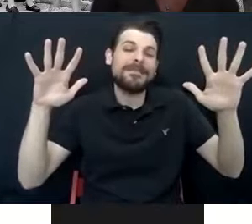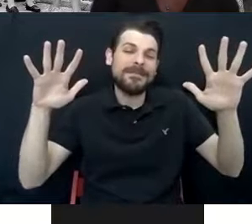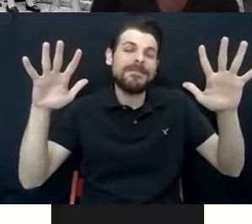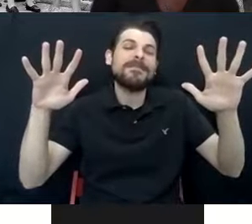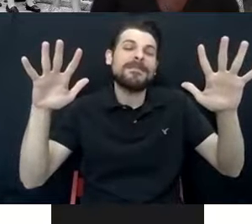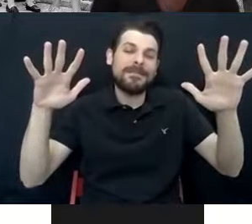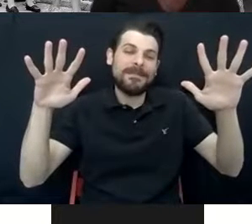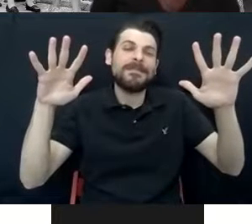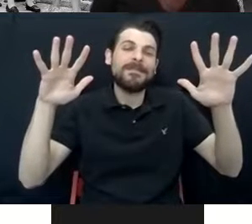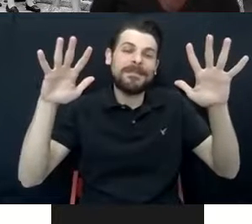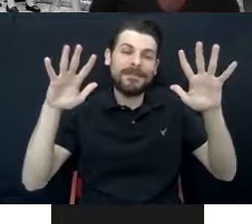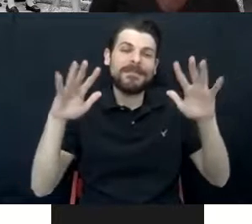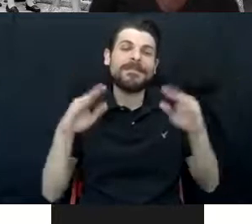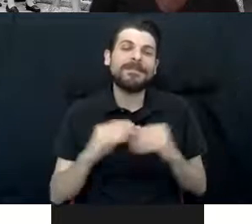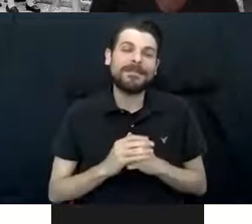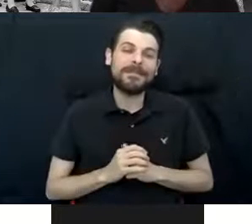freedom.